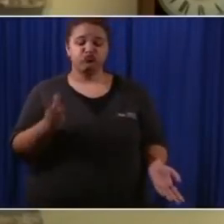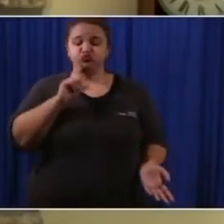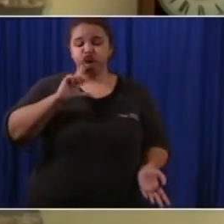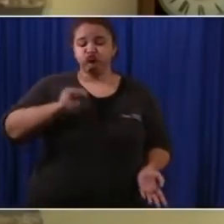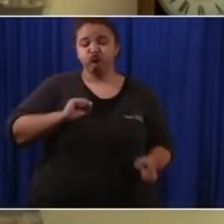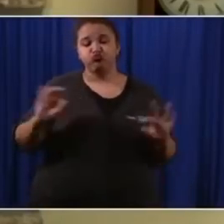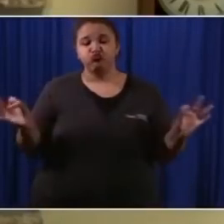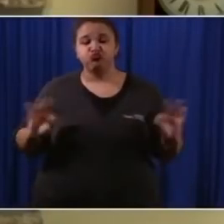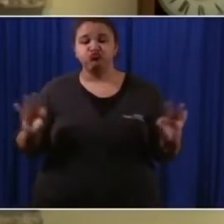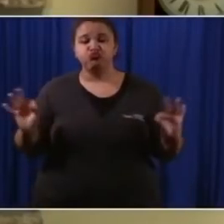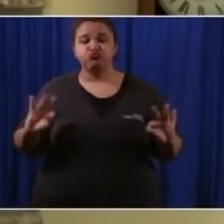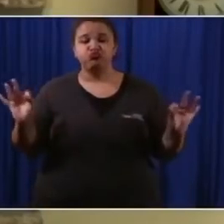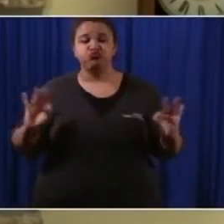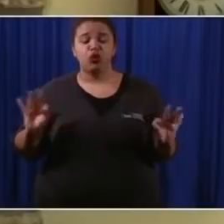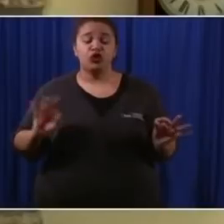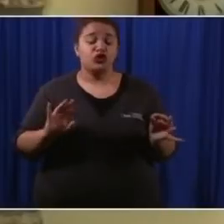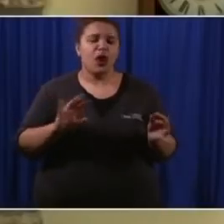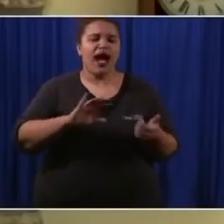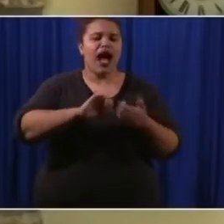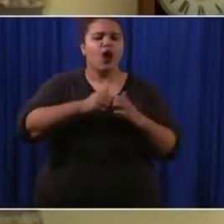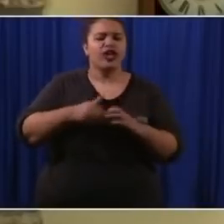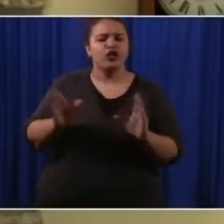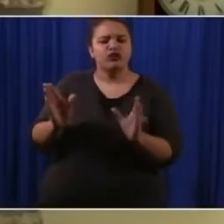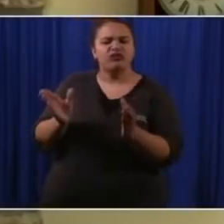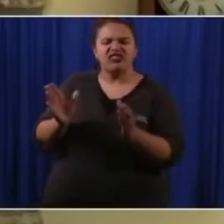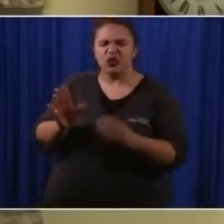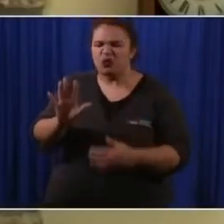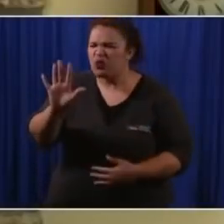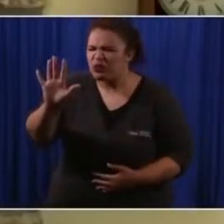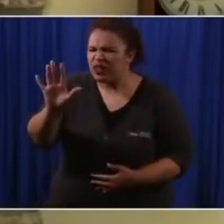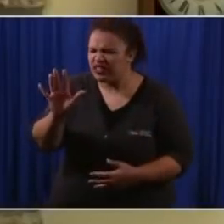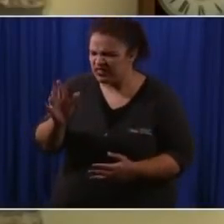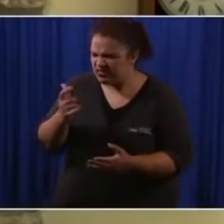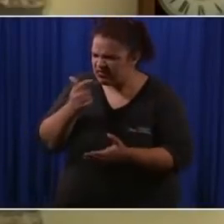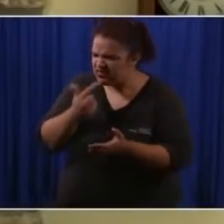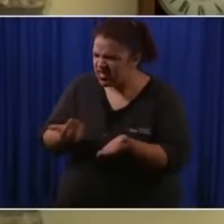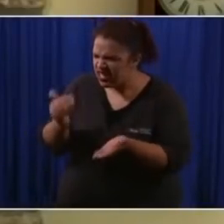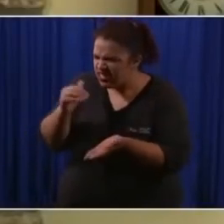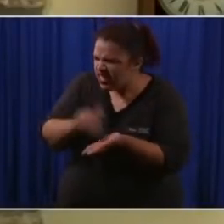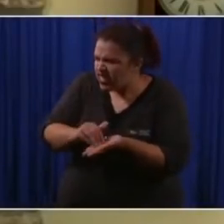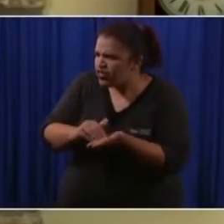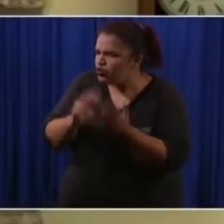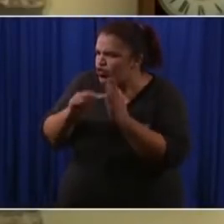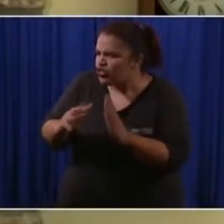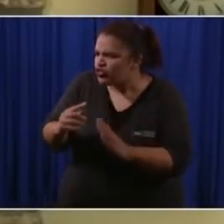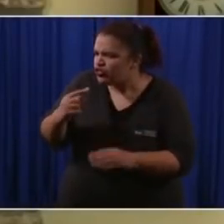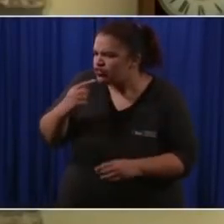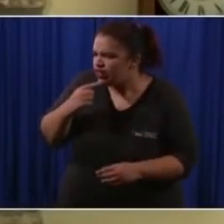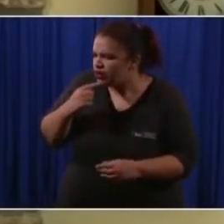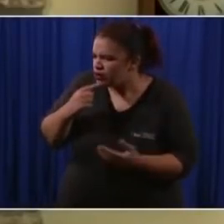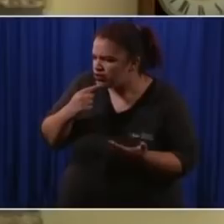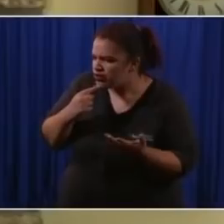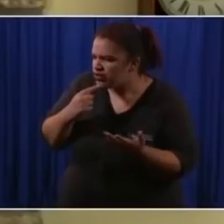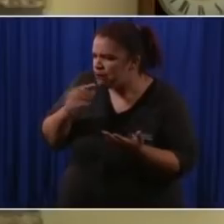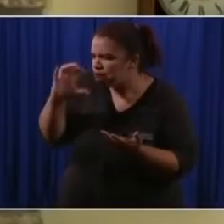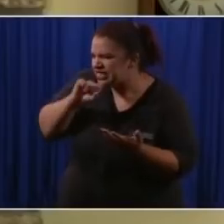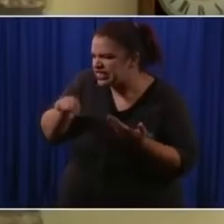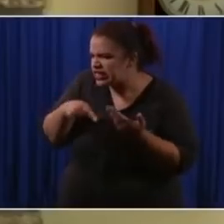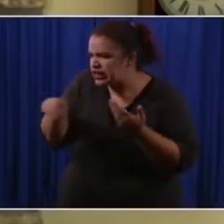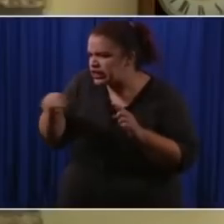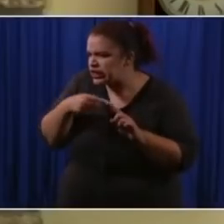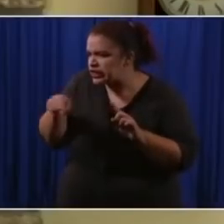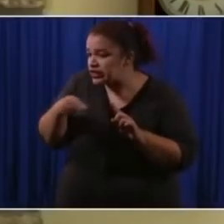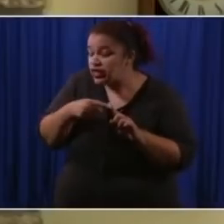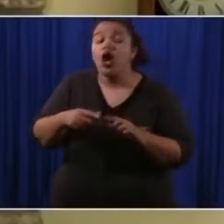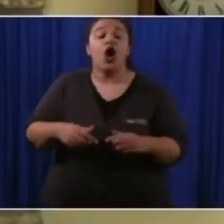You want to repeat the first part of it? You're hearing from readers who are saying what? I missed the what. I'm sorry. I apologize.